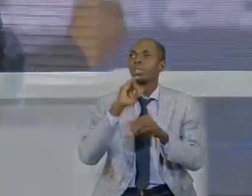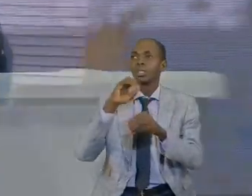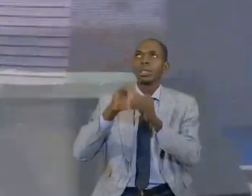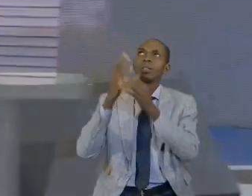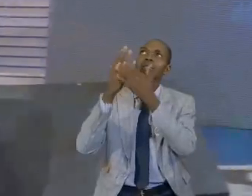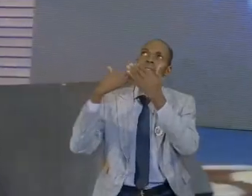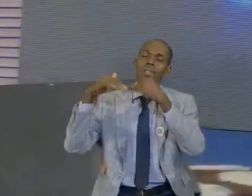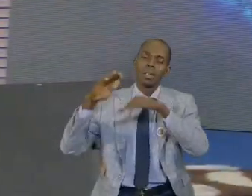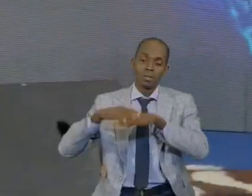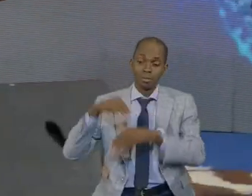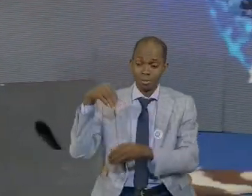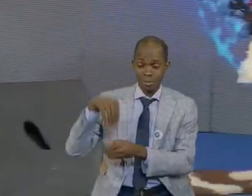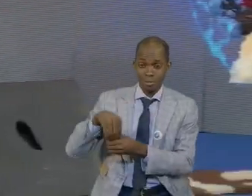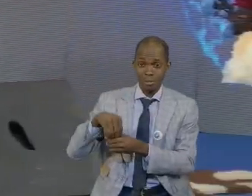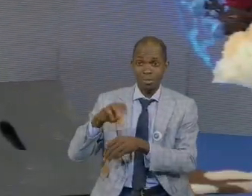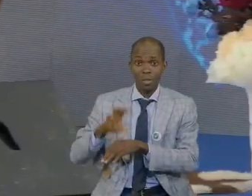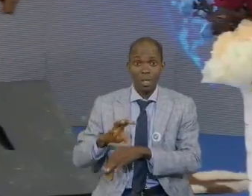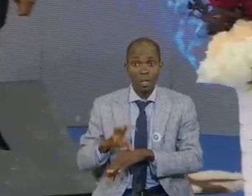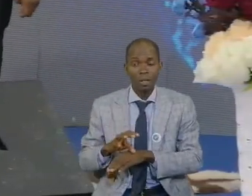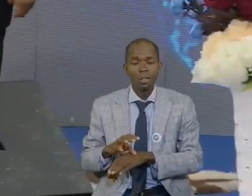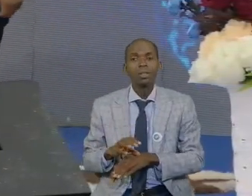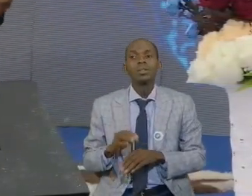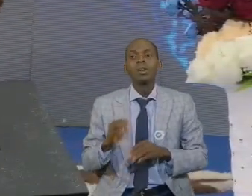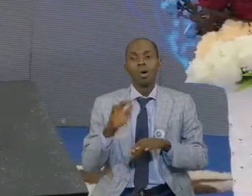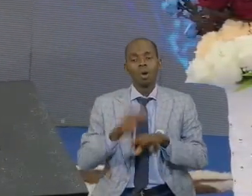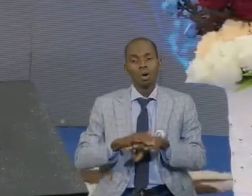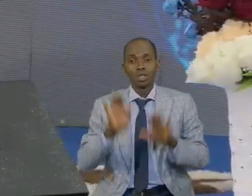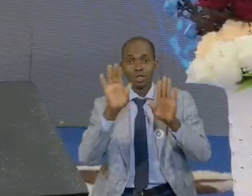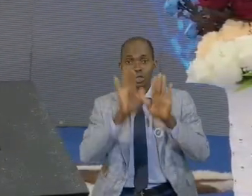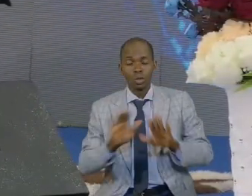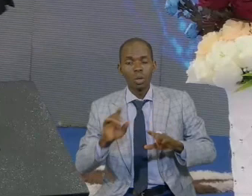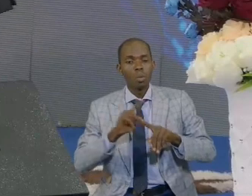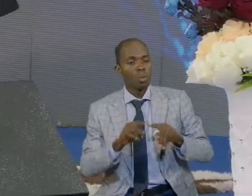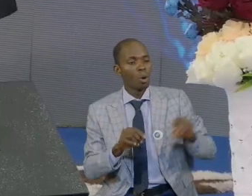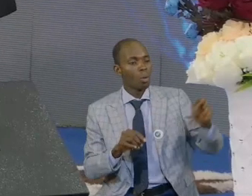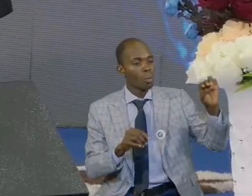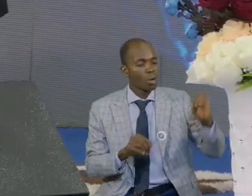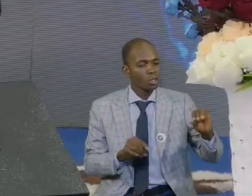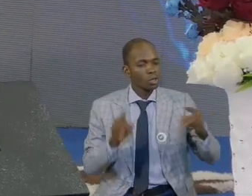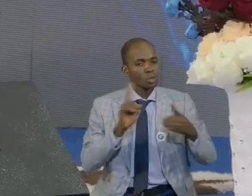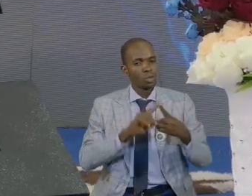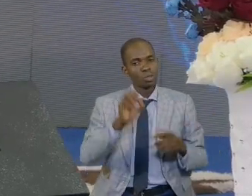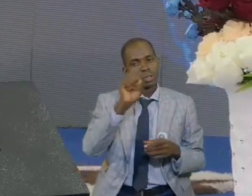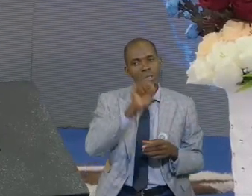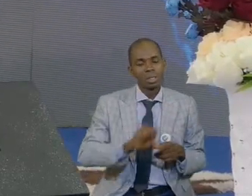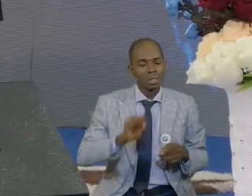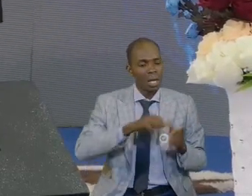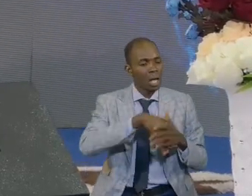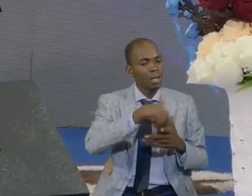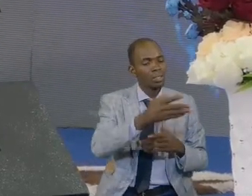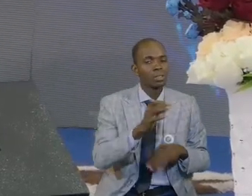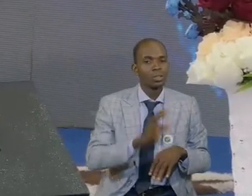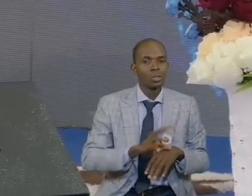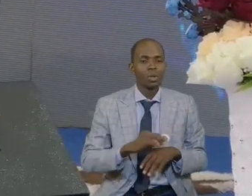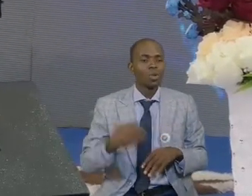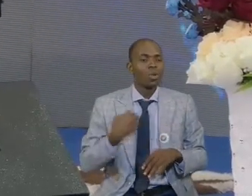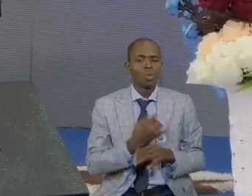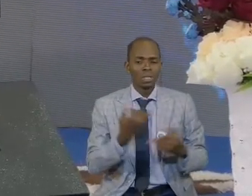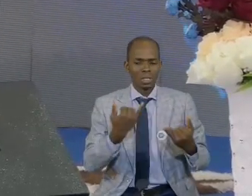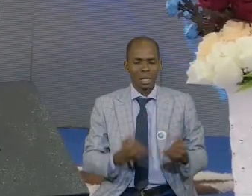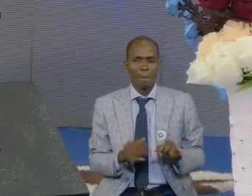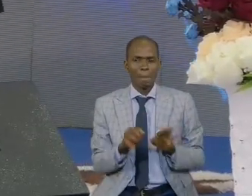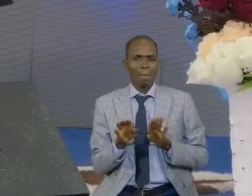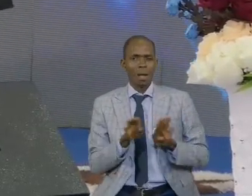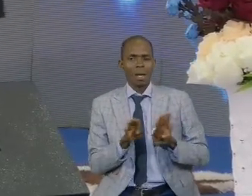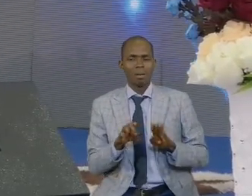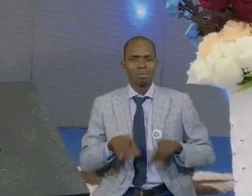And then during the week outside the church building, we live like no father in heaven, no father on